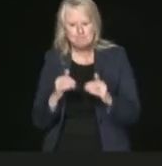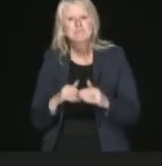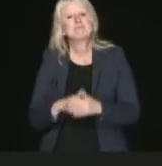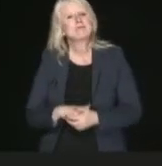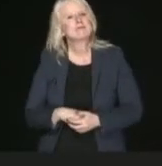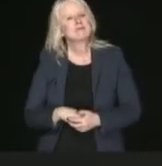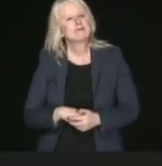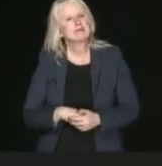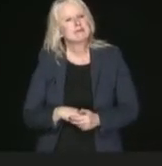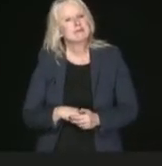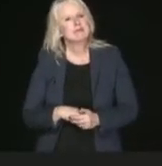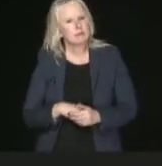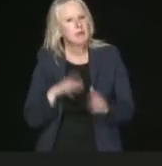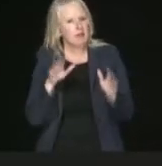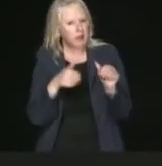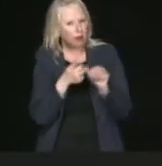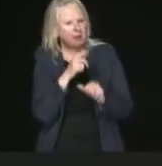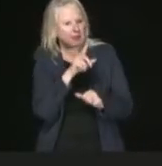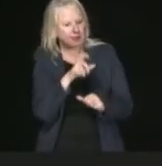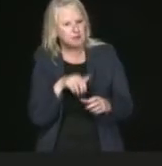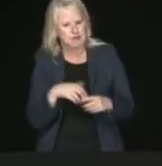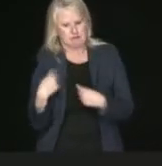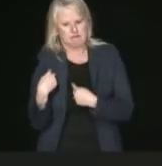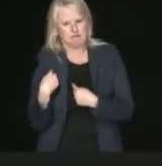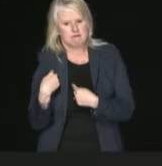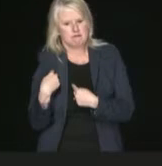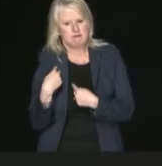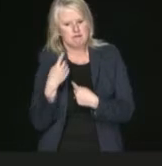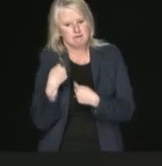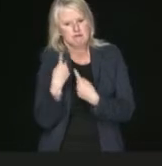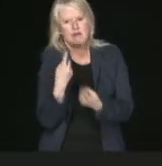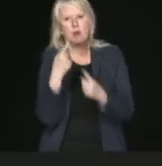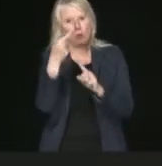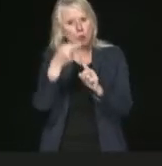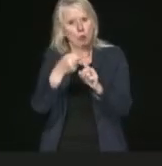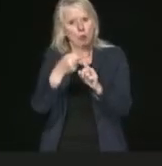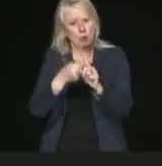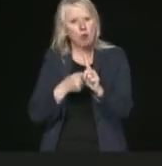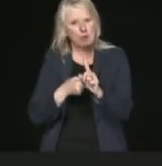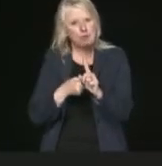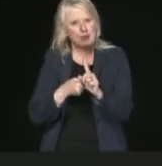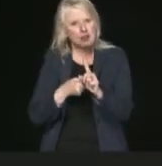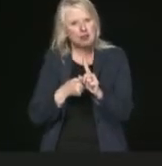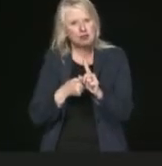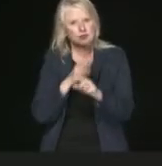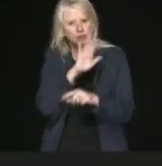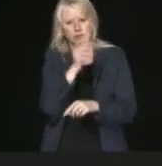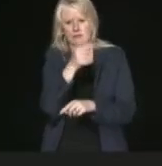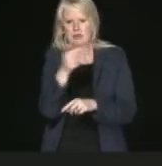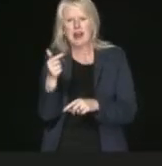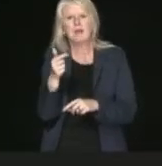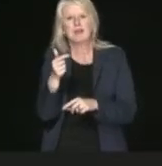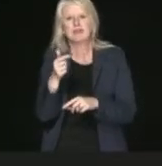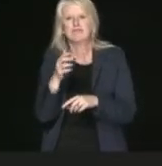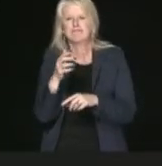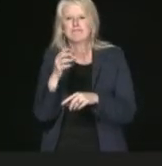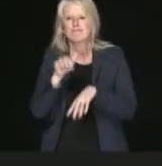Yes, it's been almost a month that your government developed its first measures to address